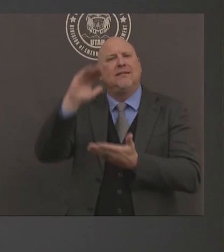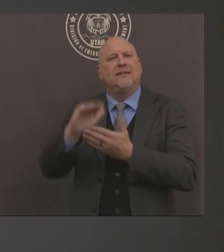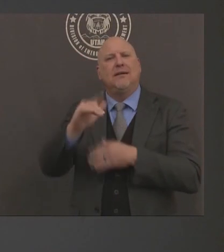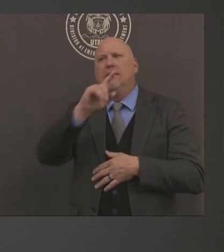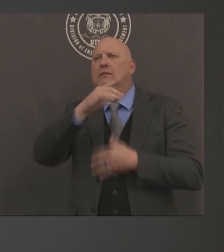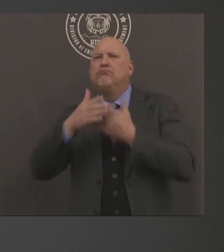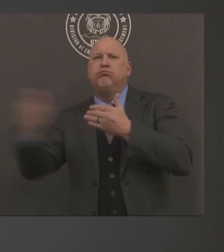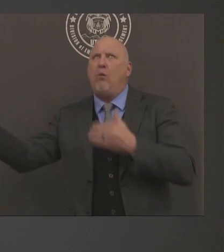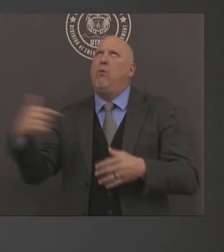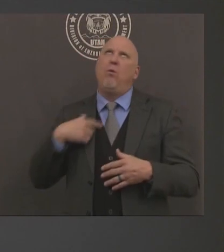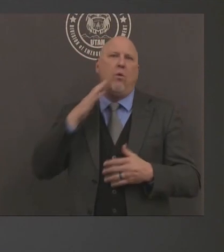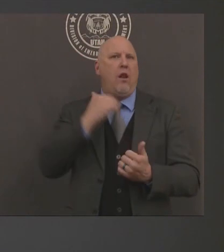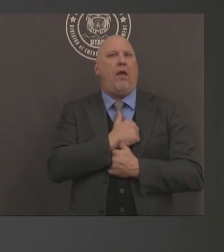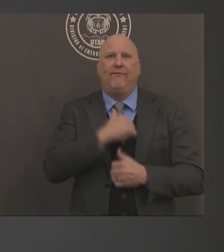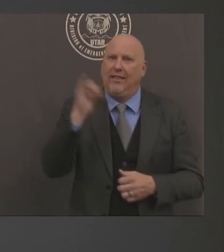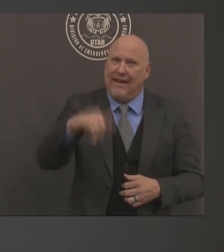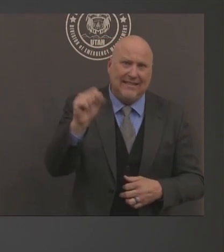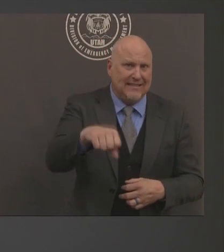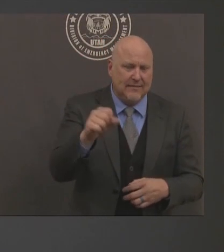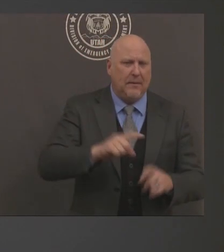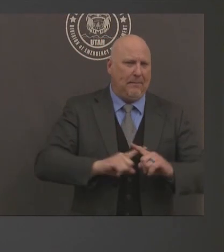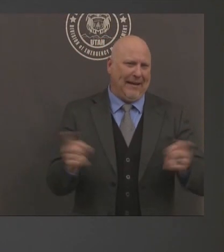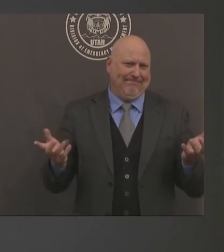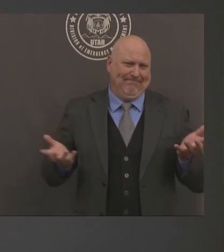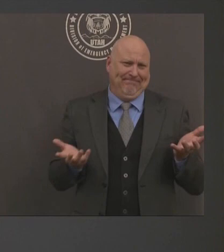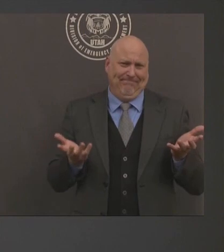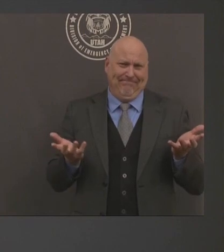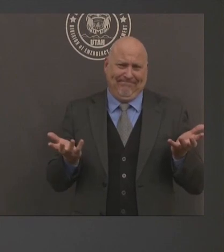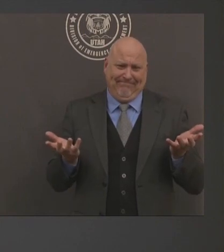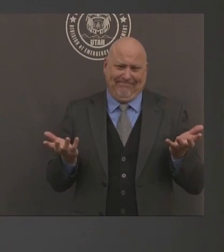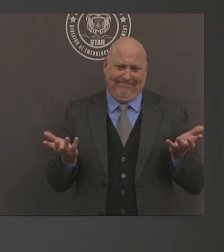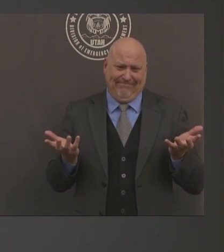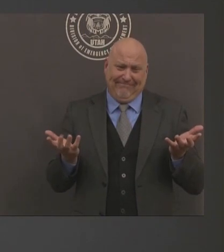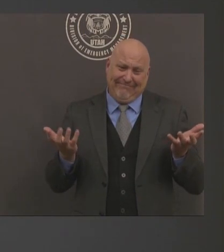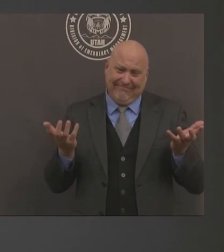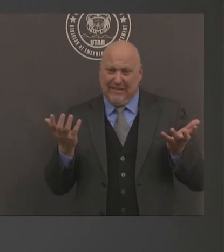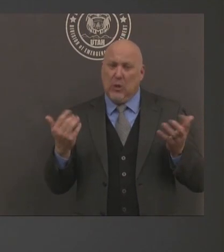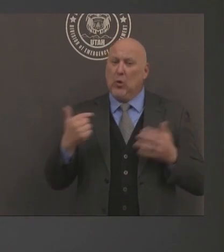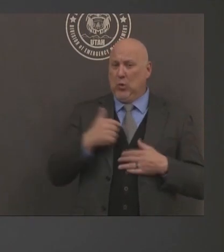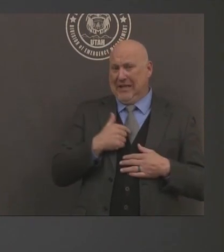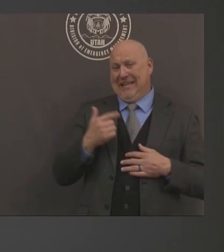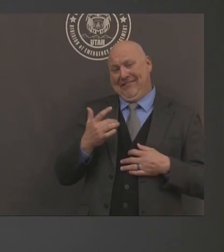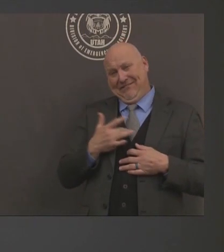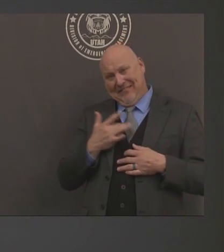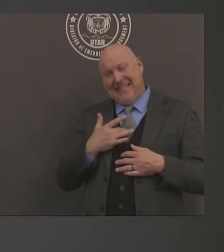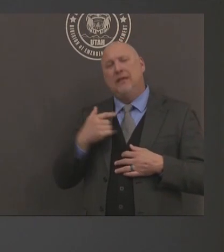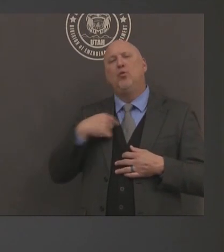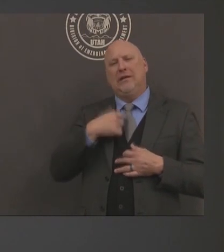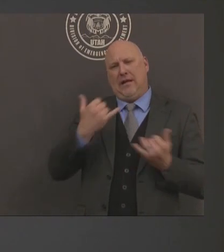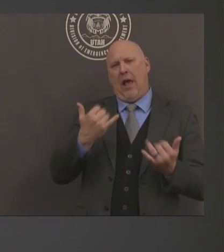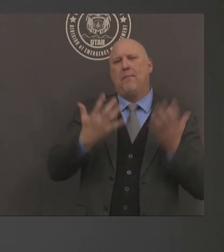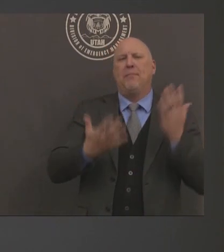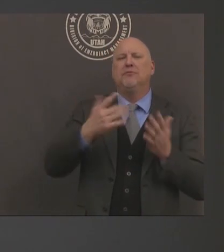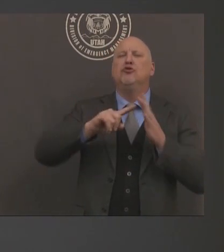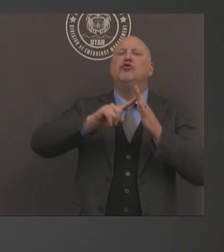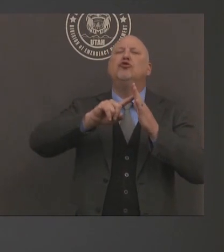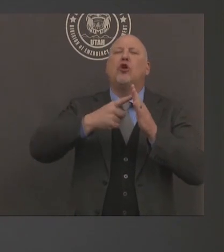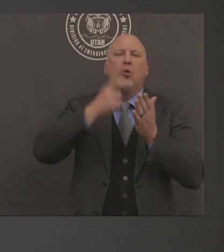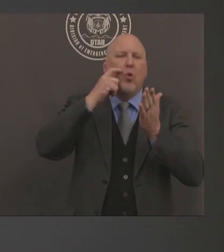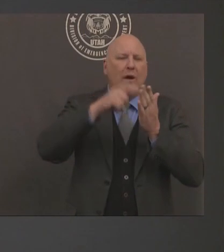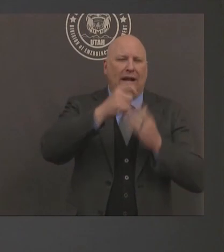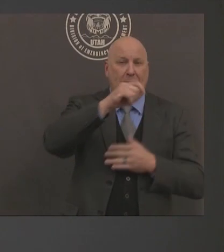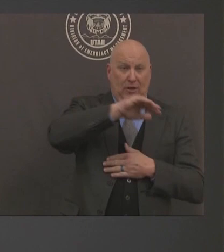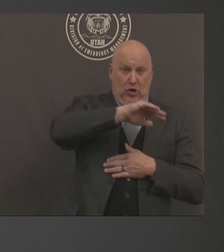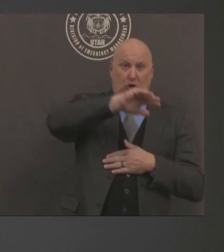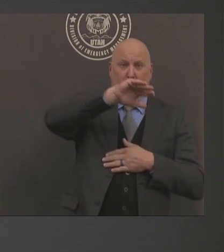that, again, we are starting to flatten the curve, which would be a good sign with mortality as well. However, we are preparing that,